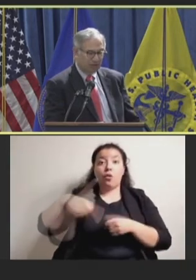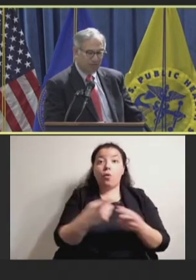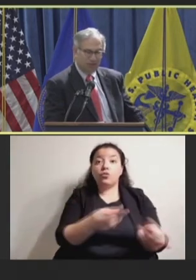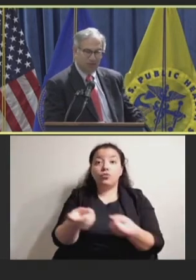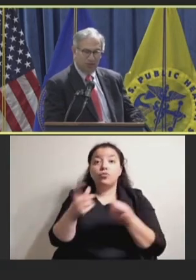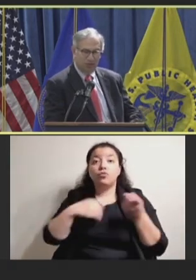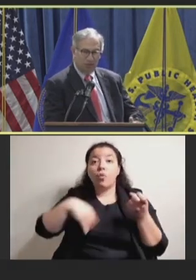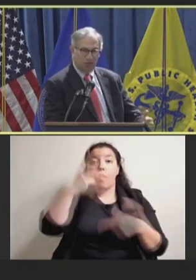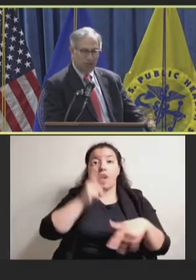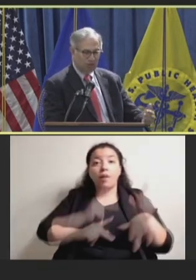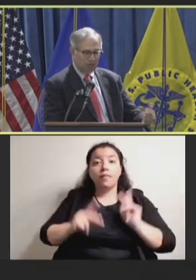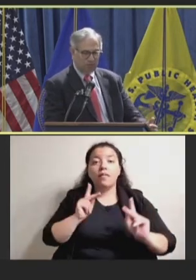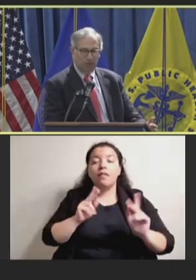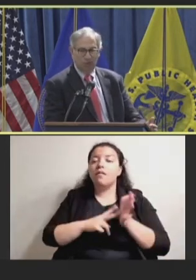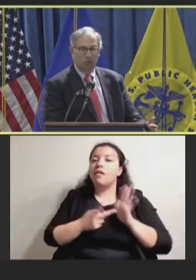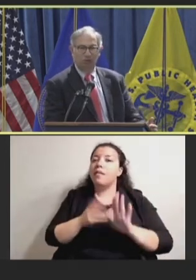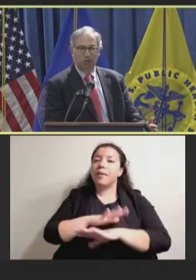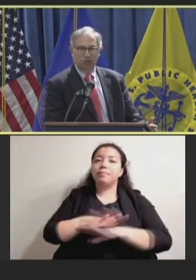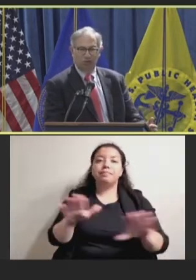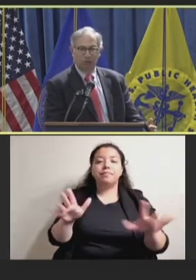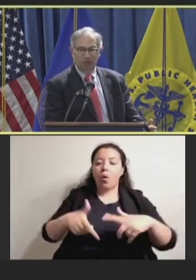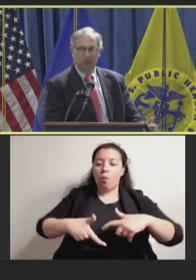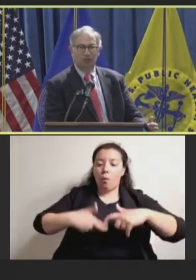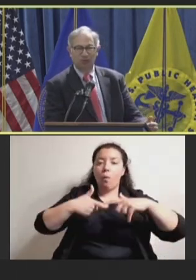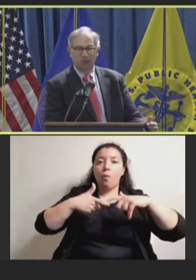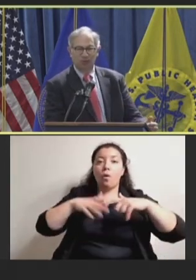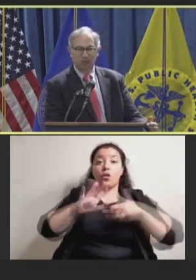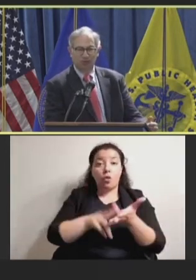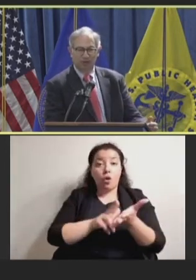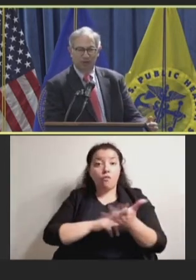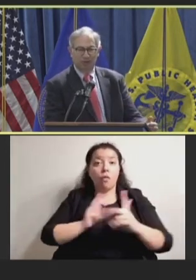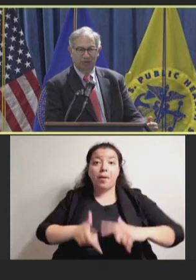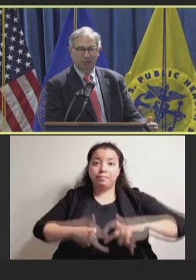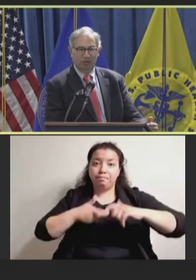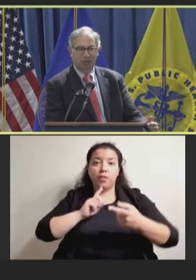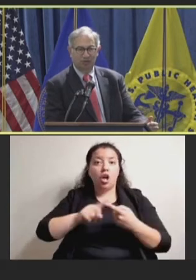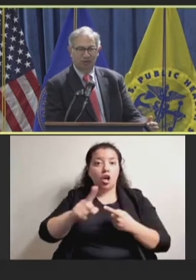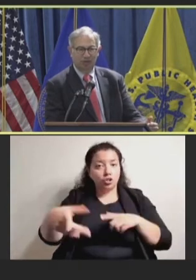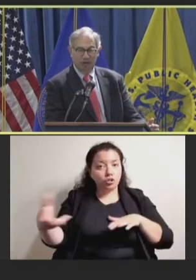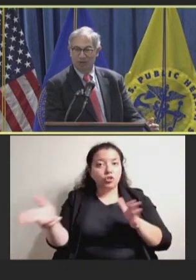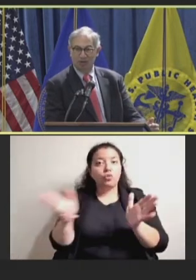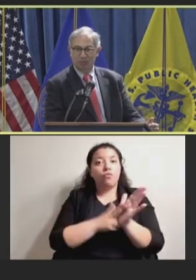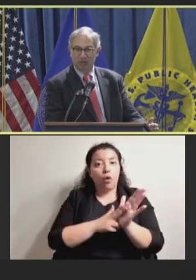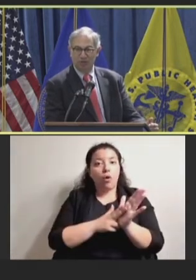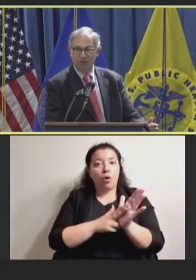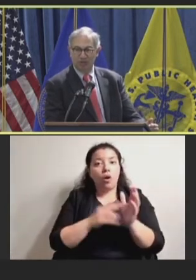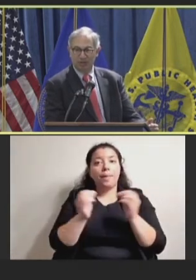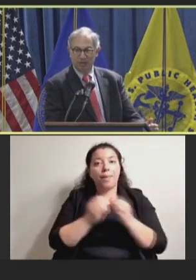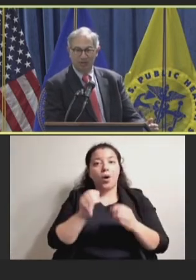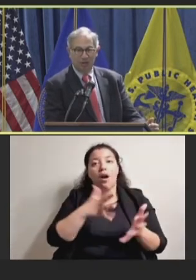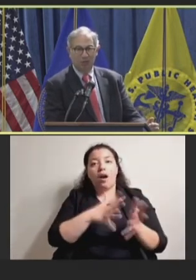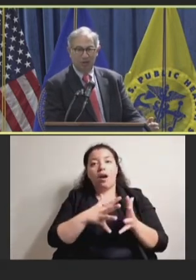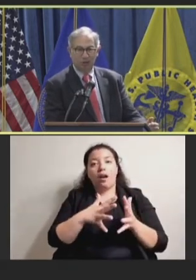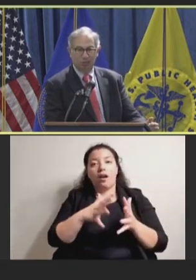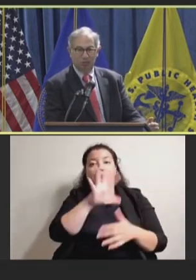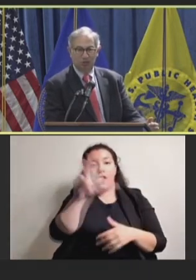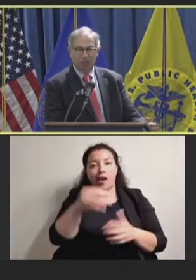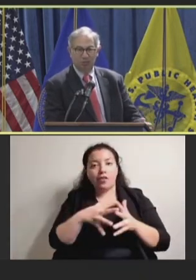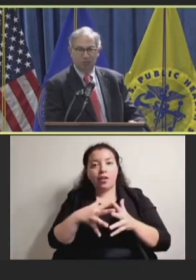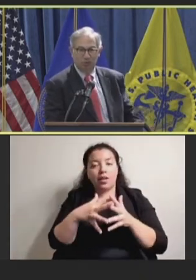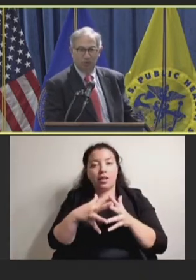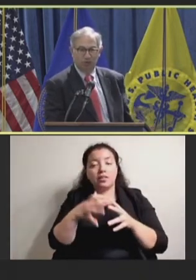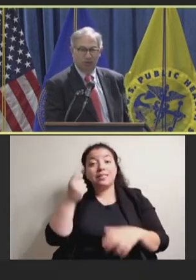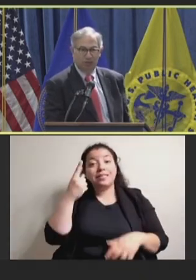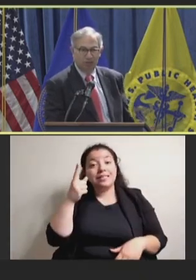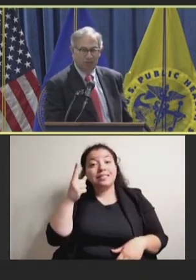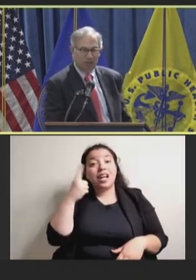white individuals, you were told we were holding your enrollment until you enroll an African American or two. And by doing that, they were able to push the enrollment